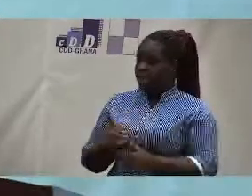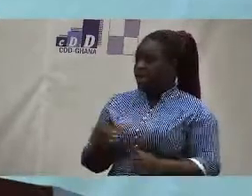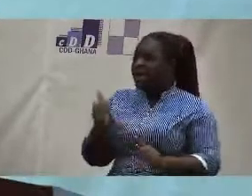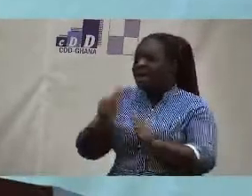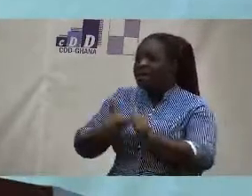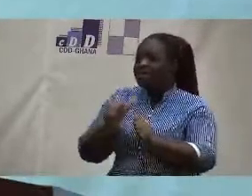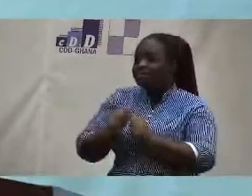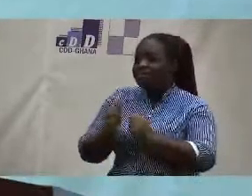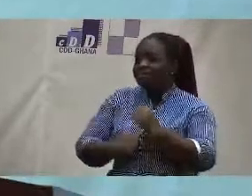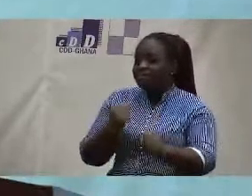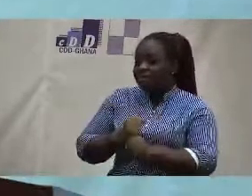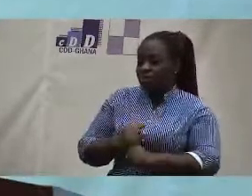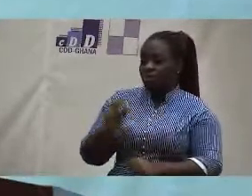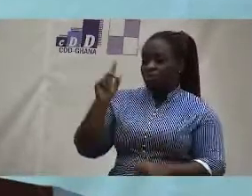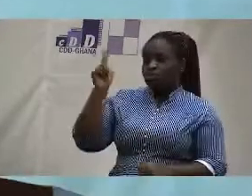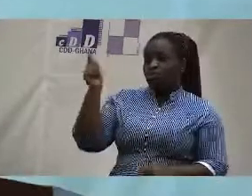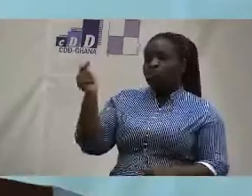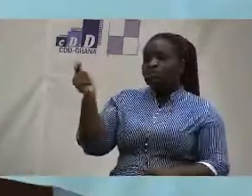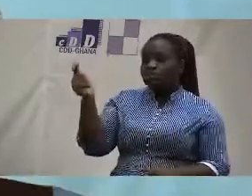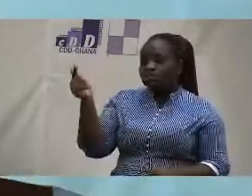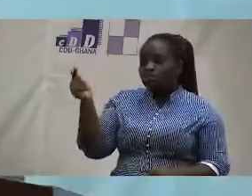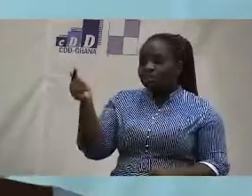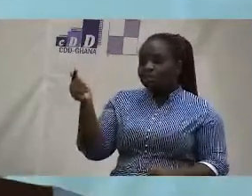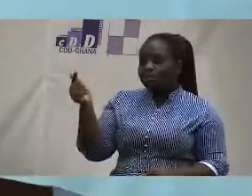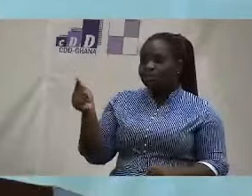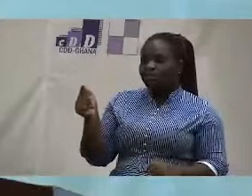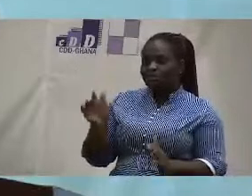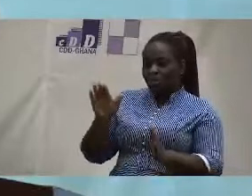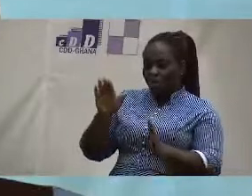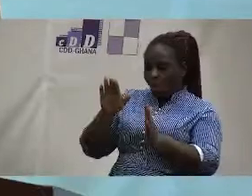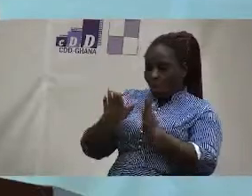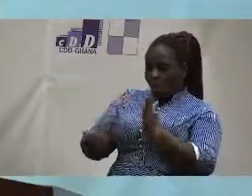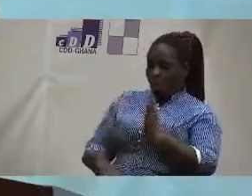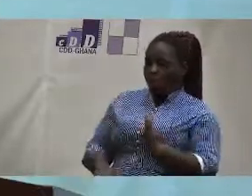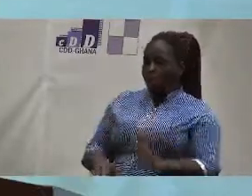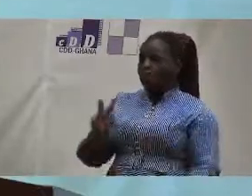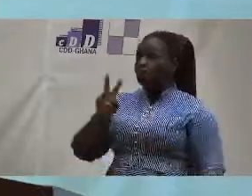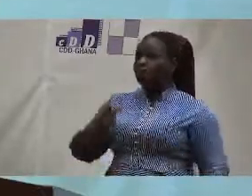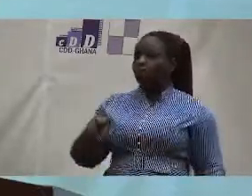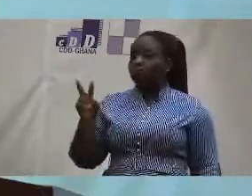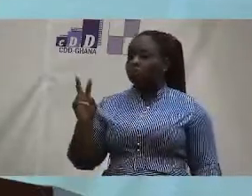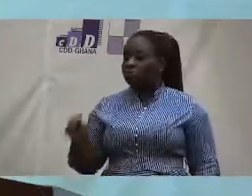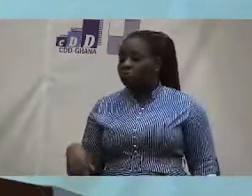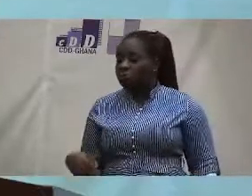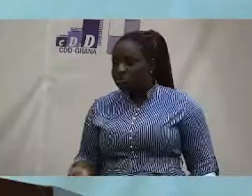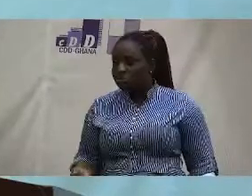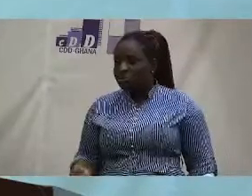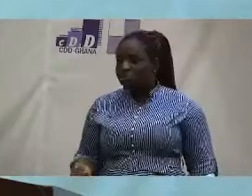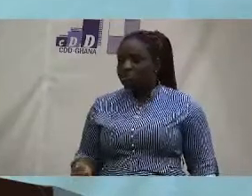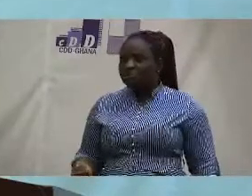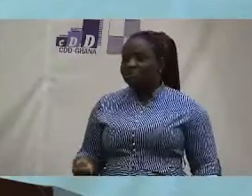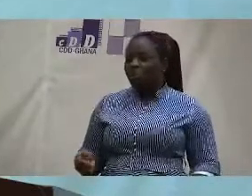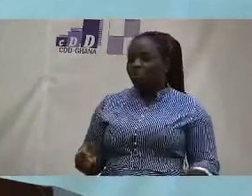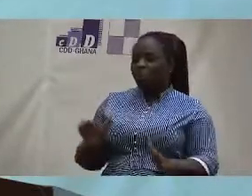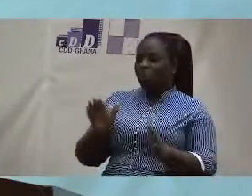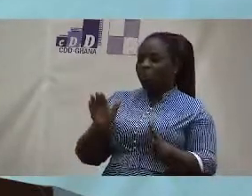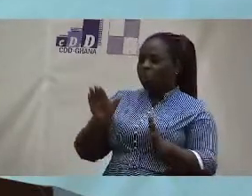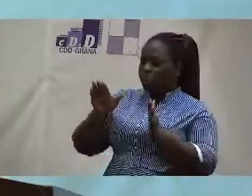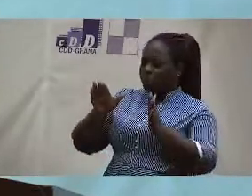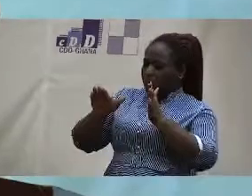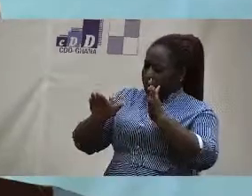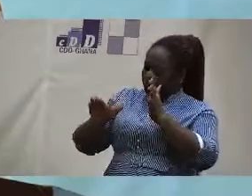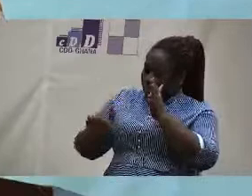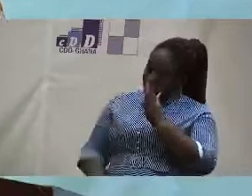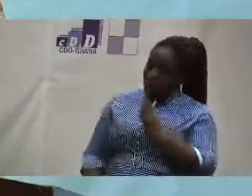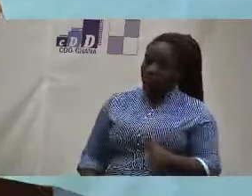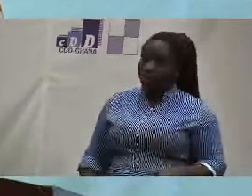passing year, 2021, we scored below our grade, and 2022, we scored even lower.